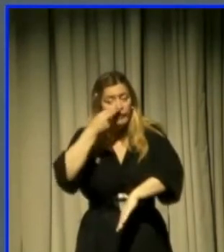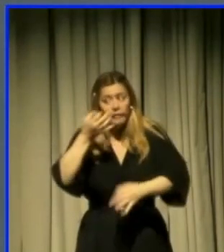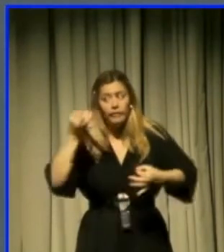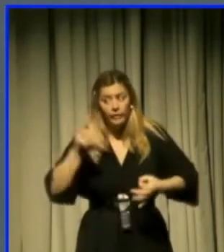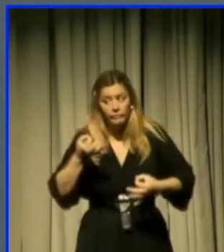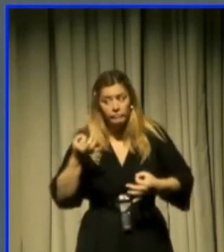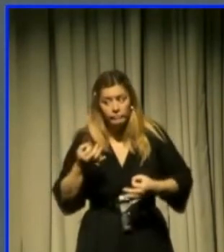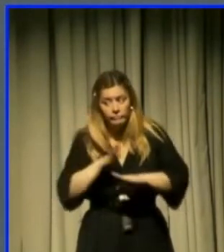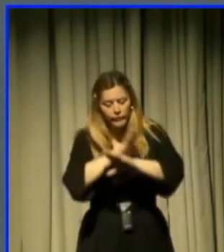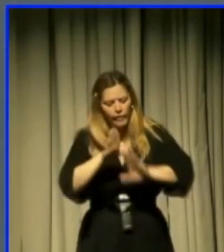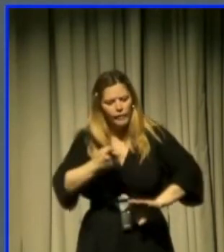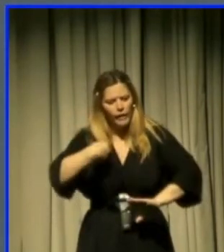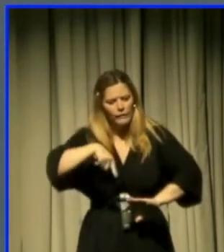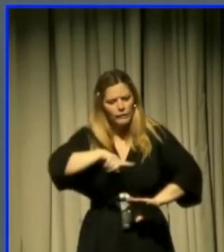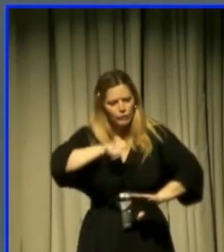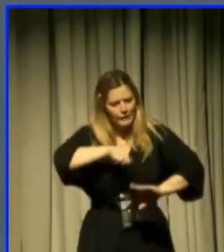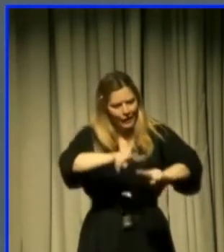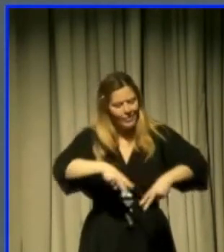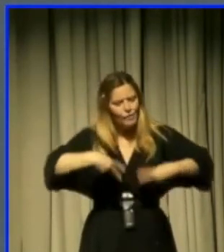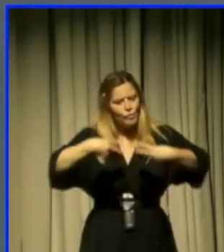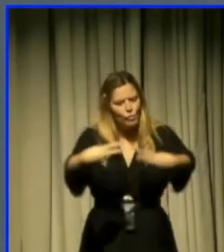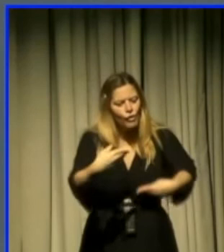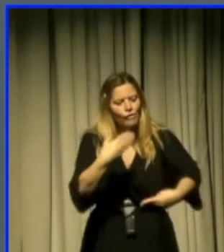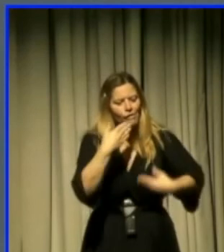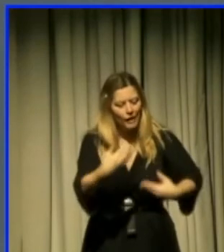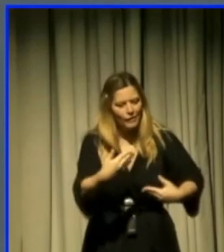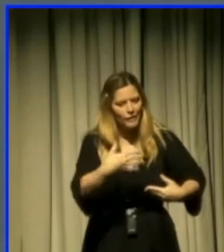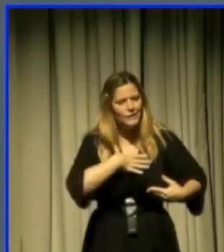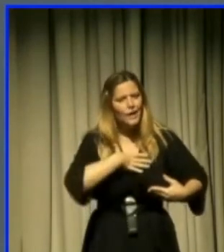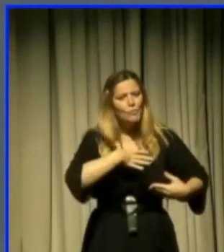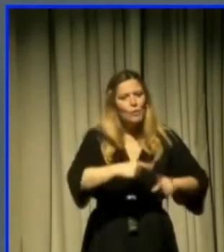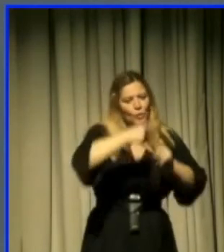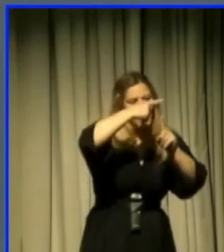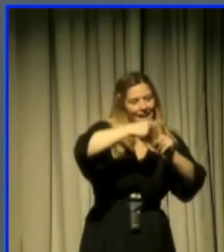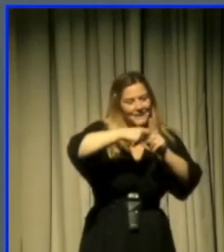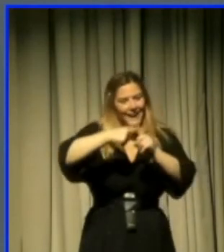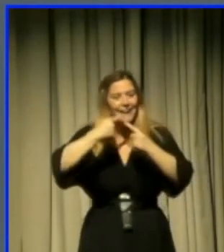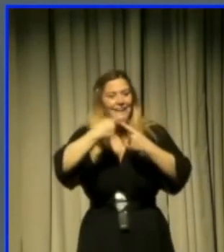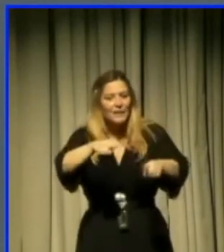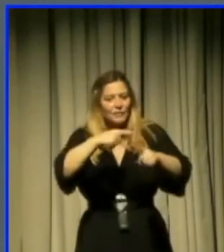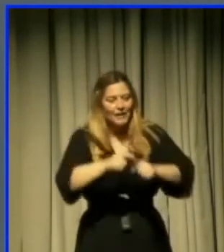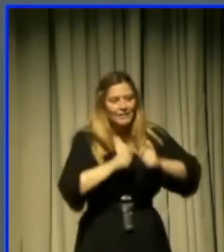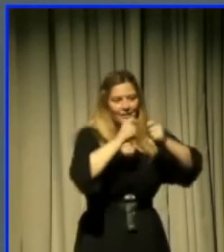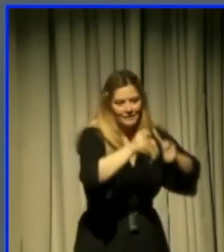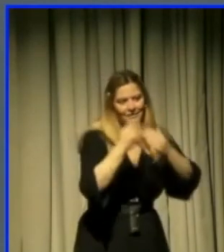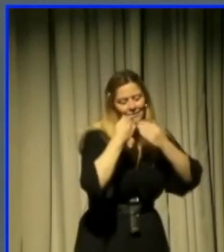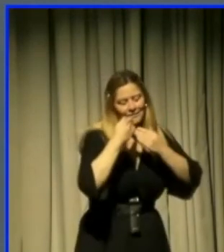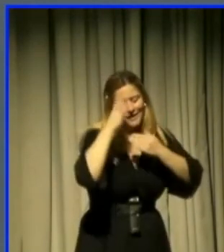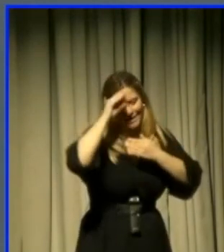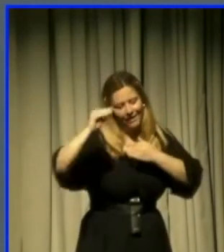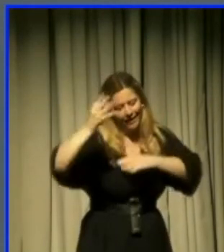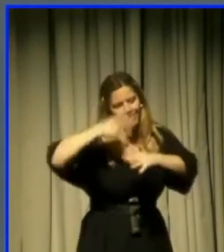was defining it, by using AI. So we can provide more creativity instead of less, and more difference instead